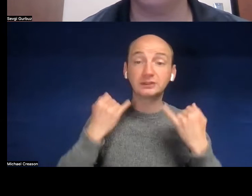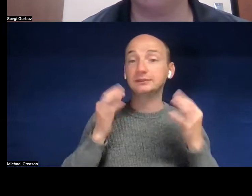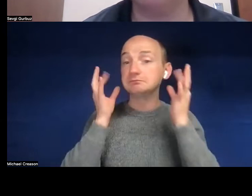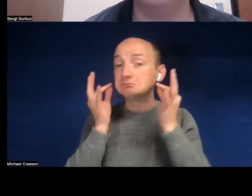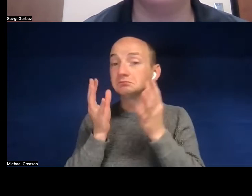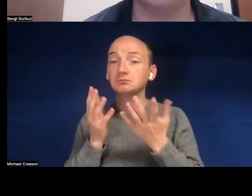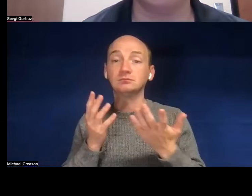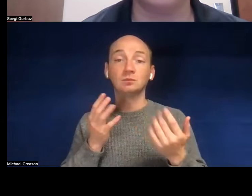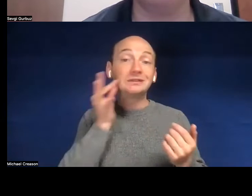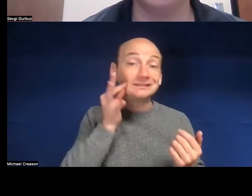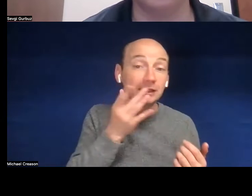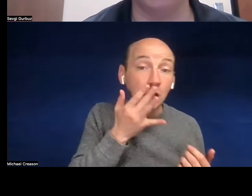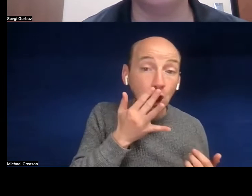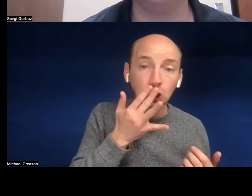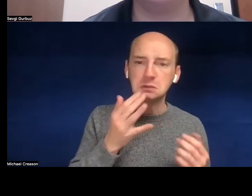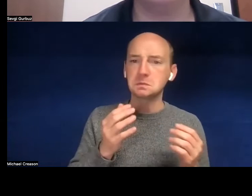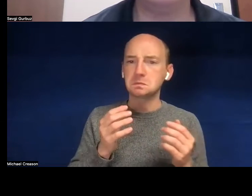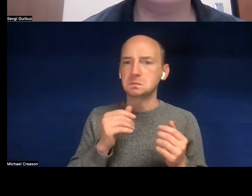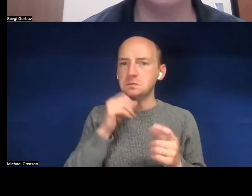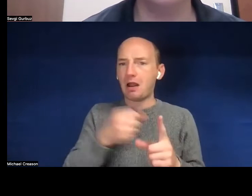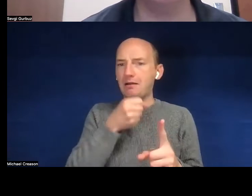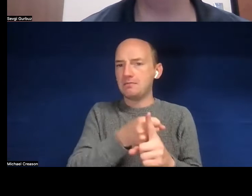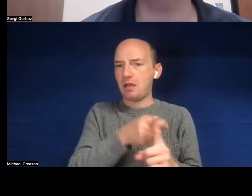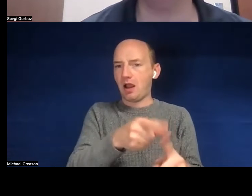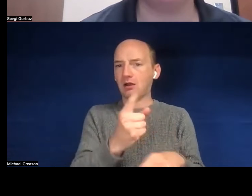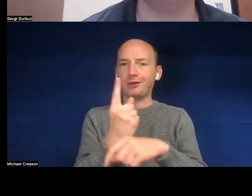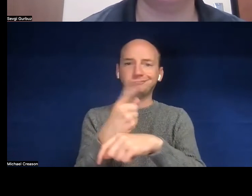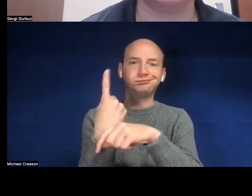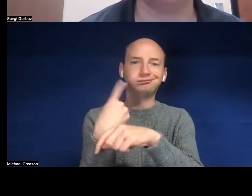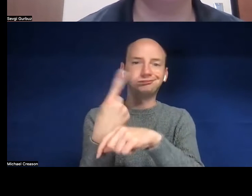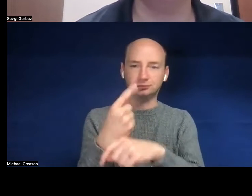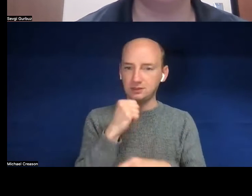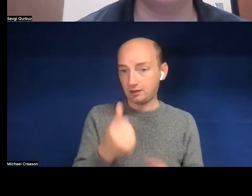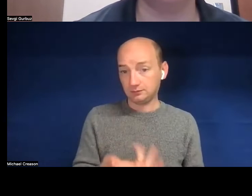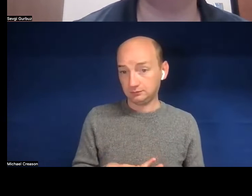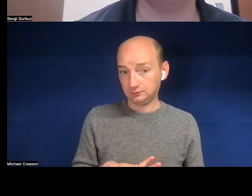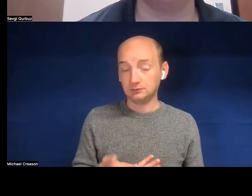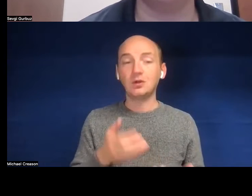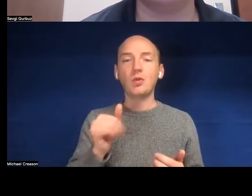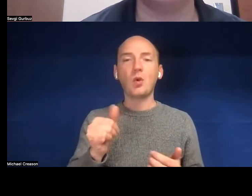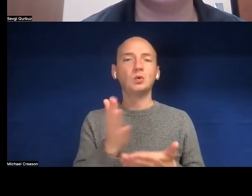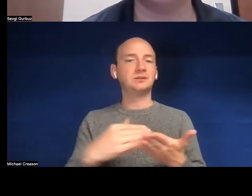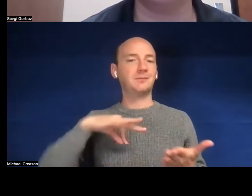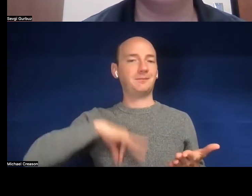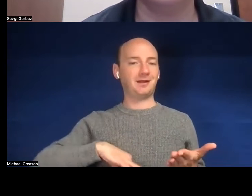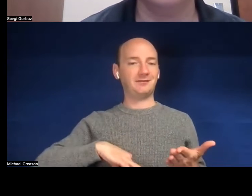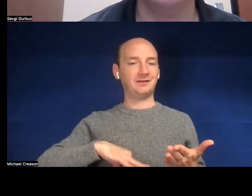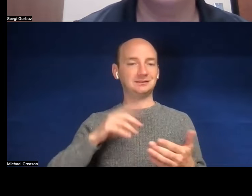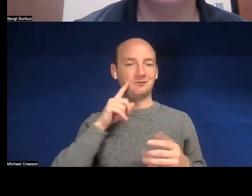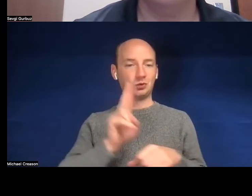anything like this, which may be a factor in video. So these are some of the benefits that we get from using RF